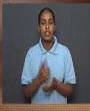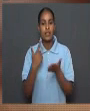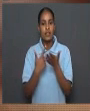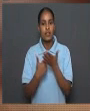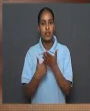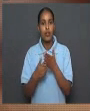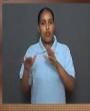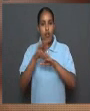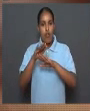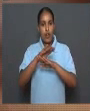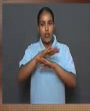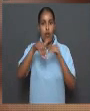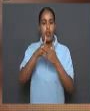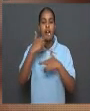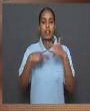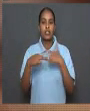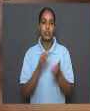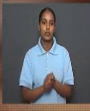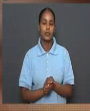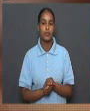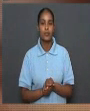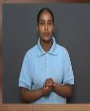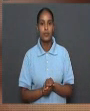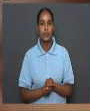This is the overall reaction.